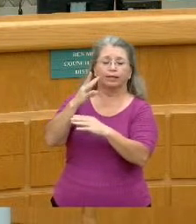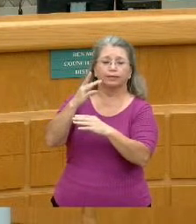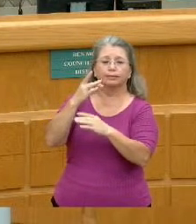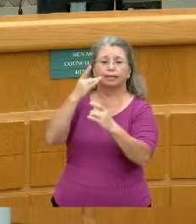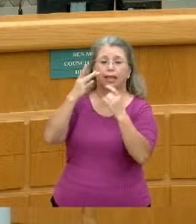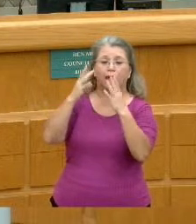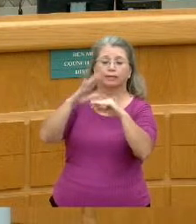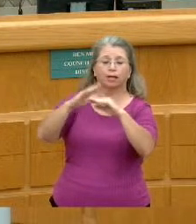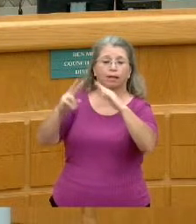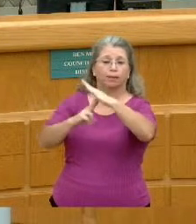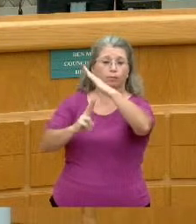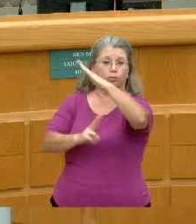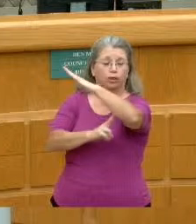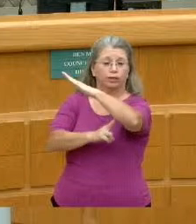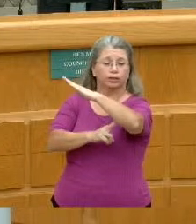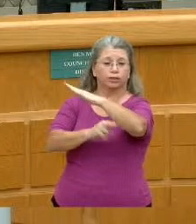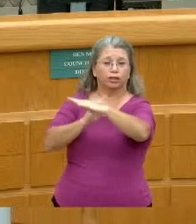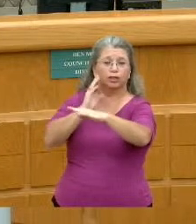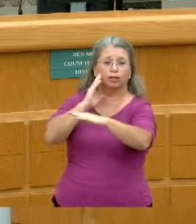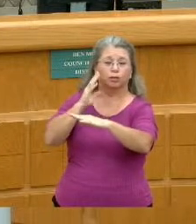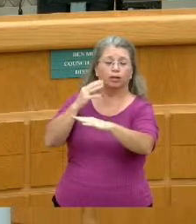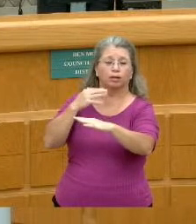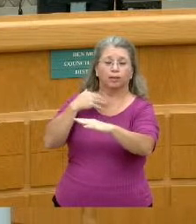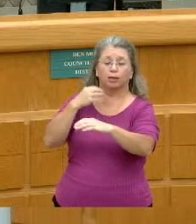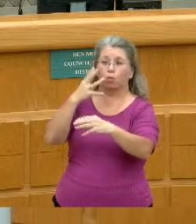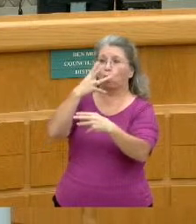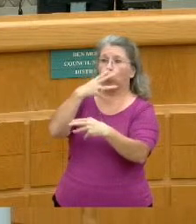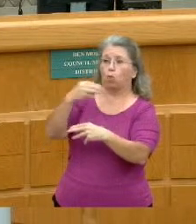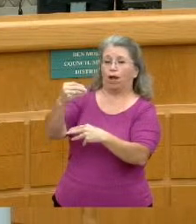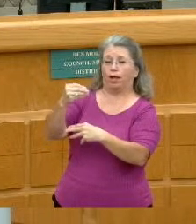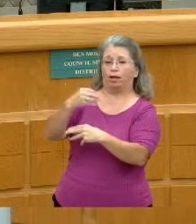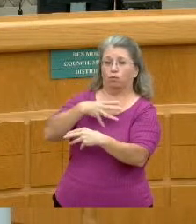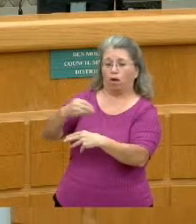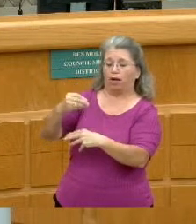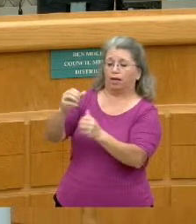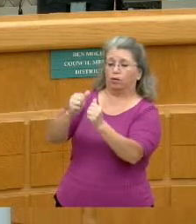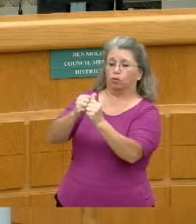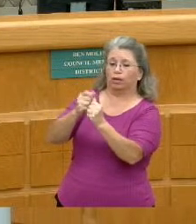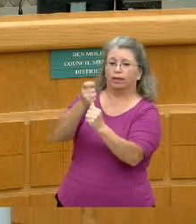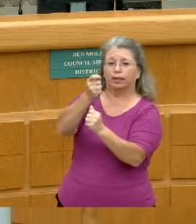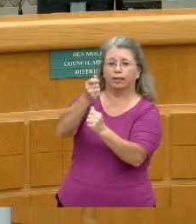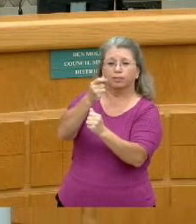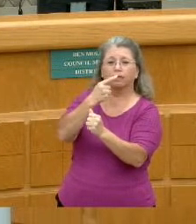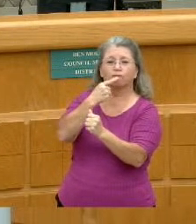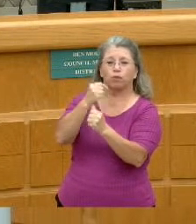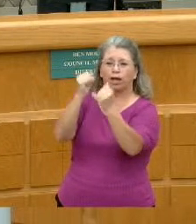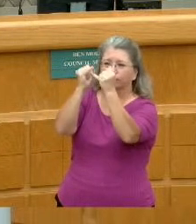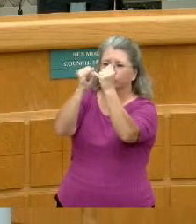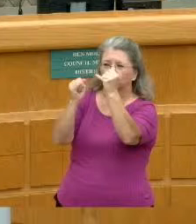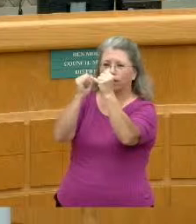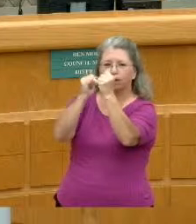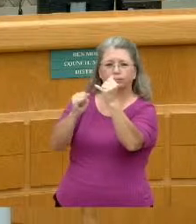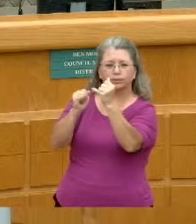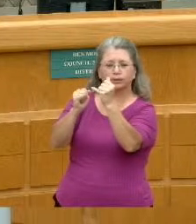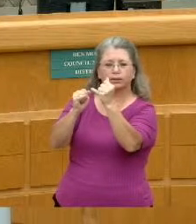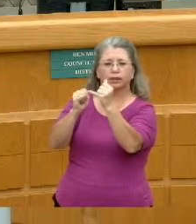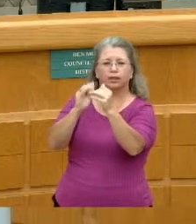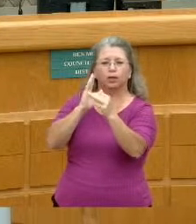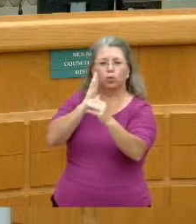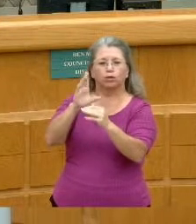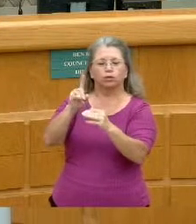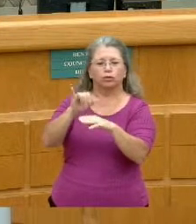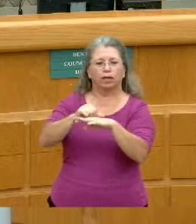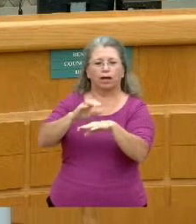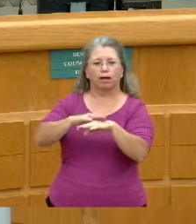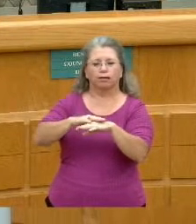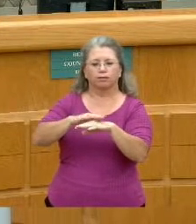in white with some stripes of red in there. We're going to do that over a 3-night period around the 4th of July, so